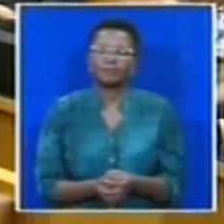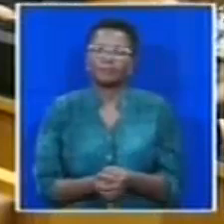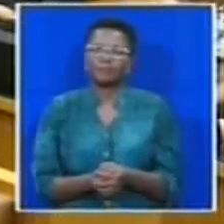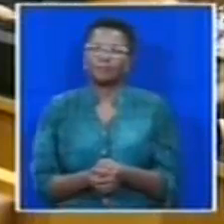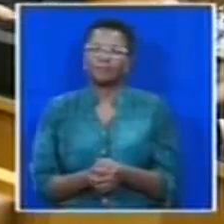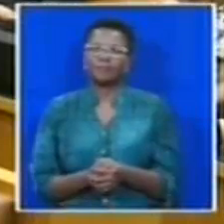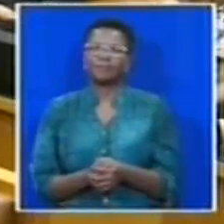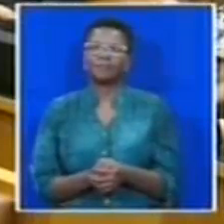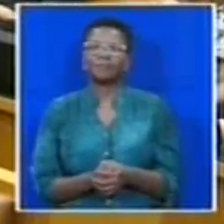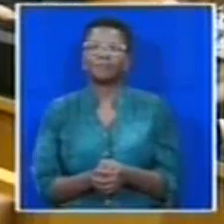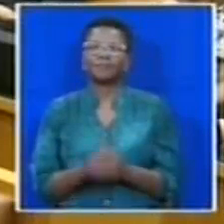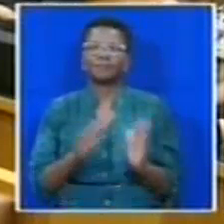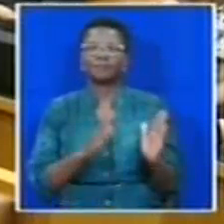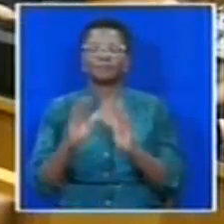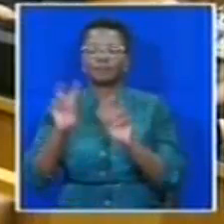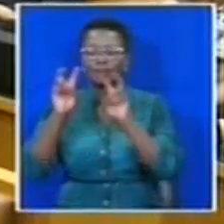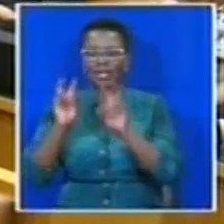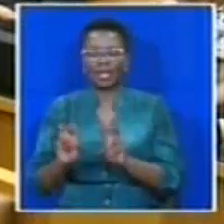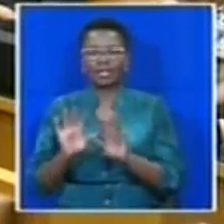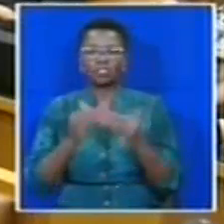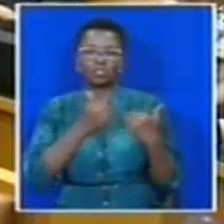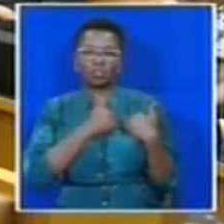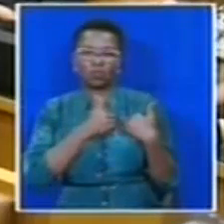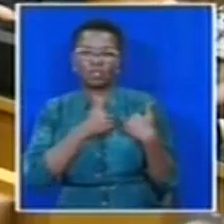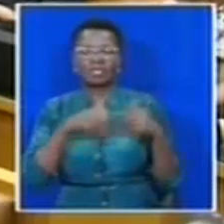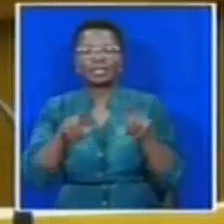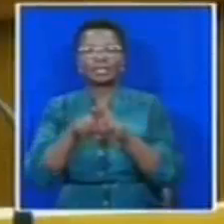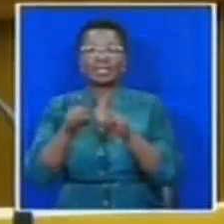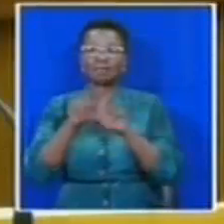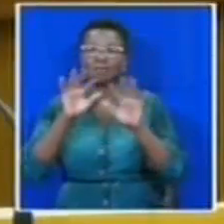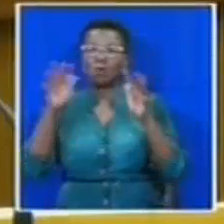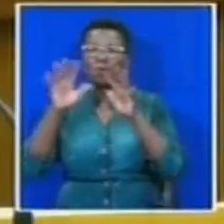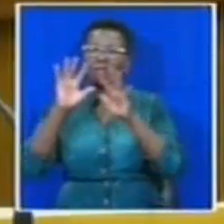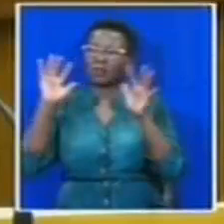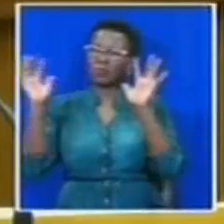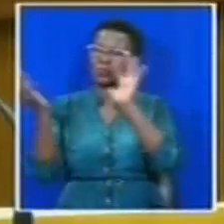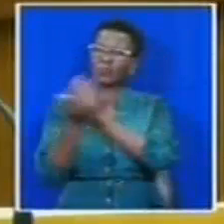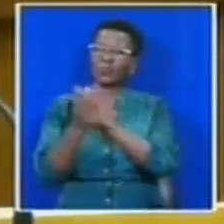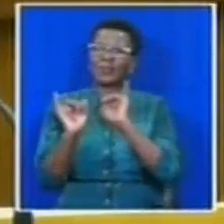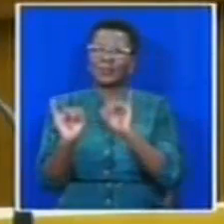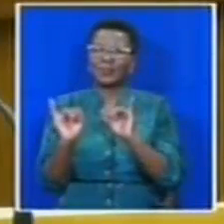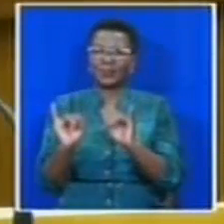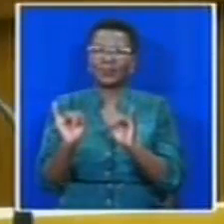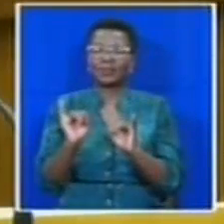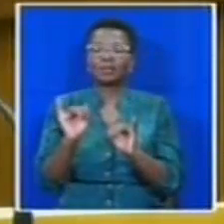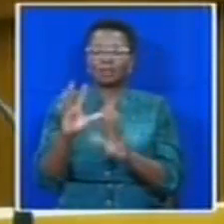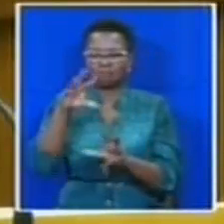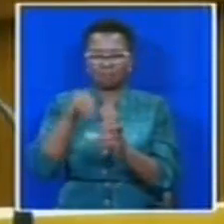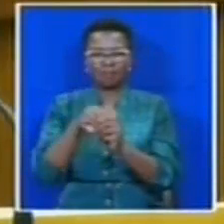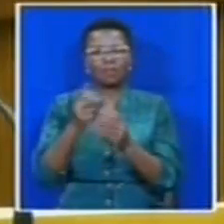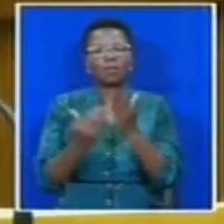Our approach to energy security and to meeting climate change commitments also includes a substantial renewable energy